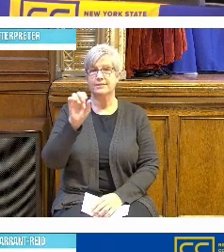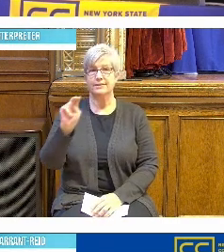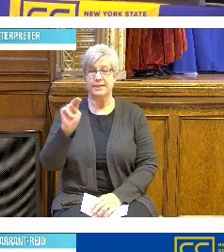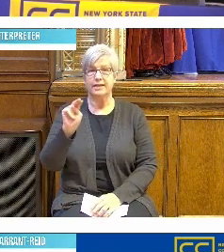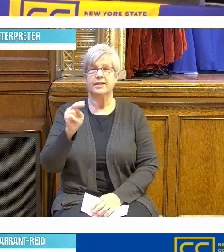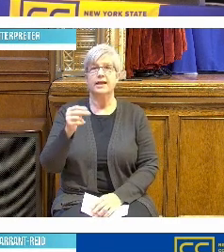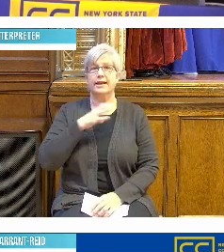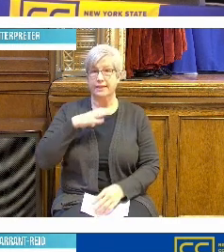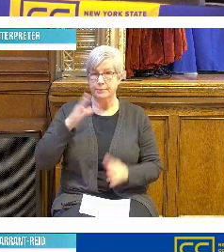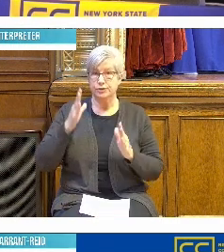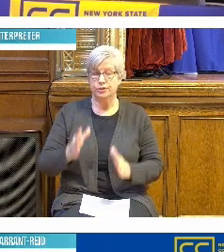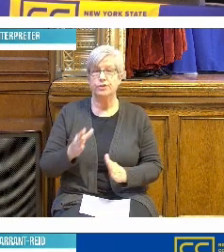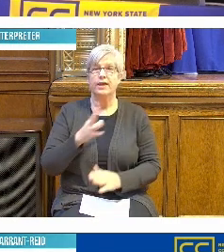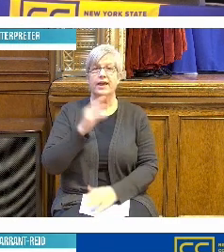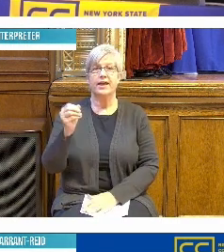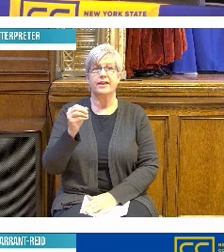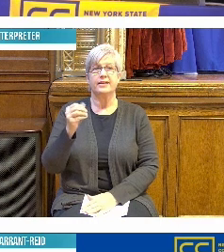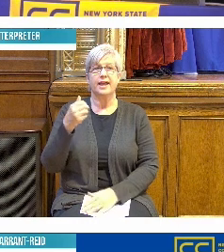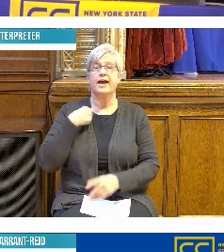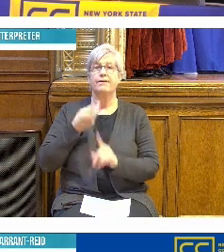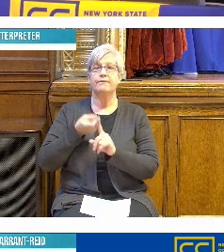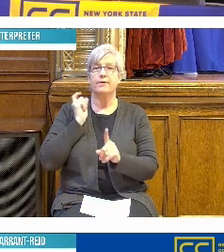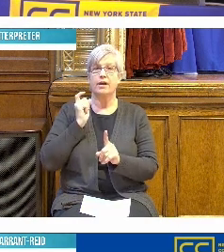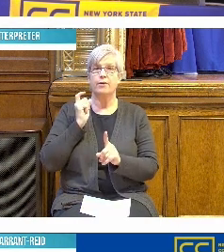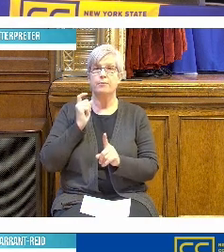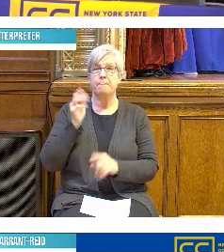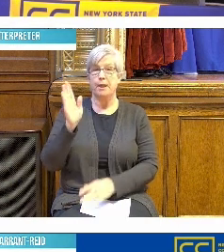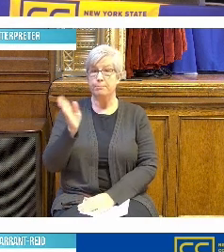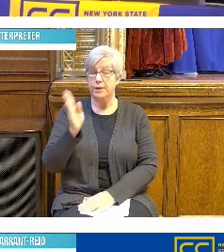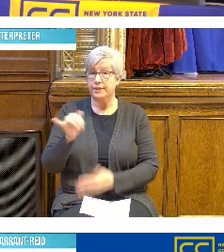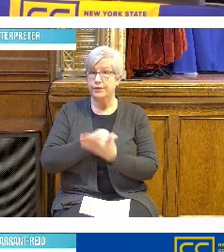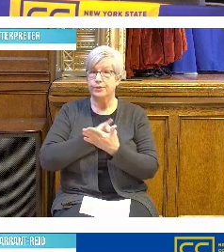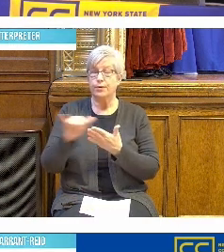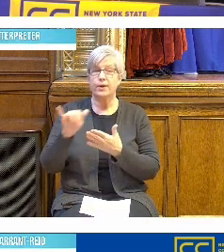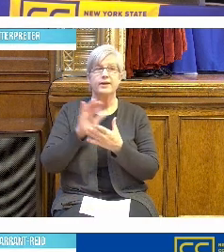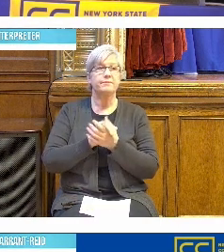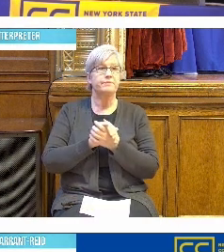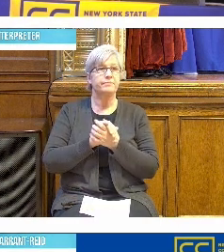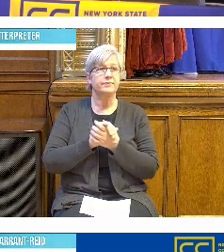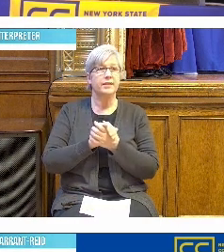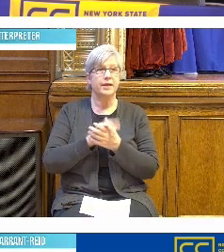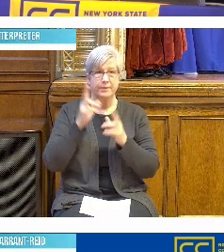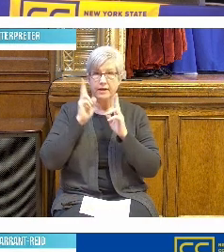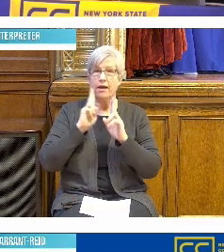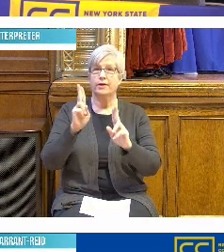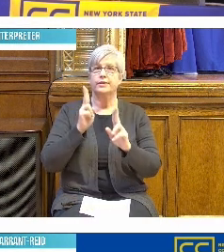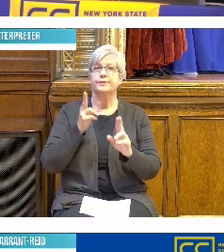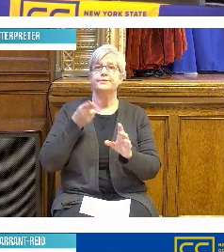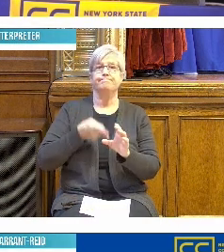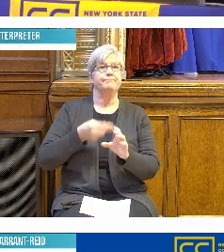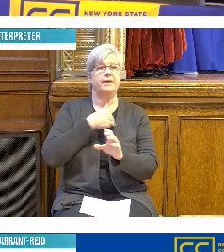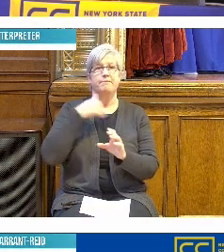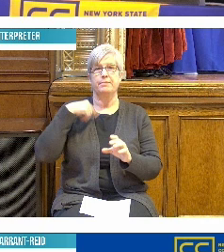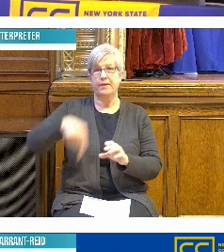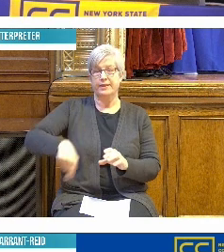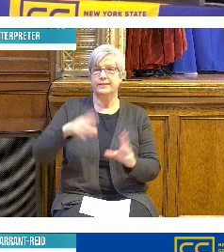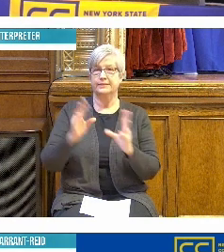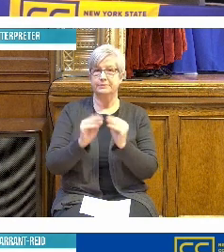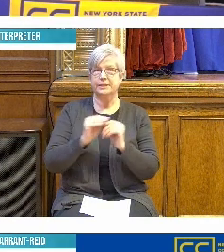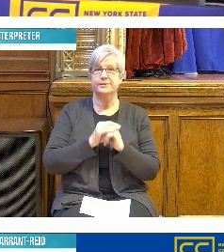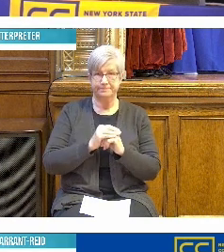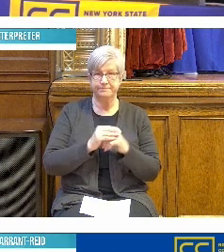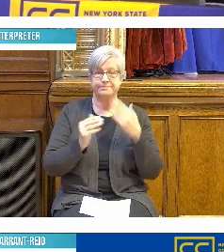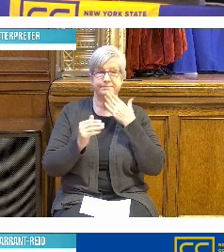a commissioner, and I hail from Brooklyn, New York. Honored to serve on this commission. Thank